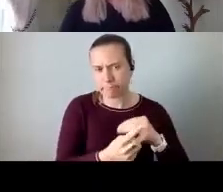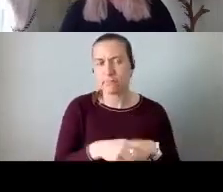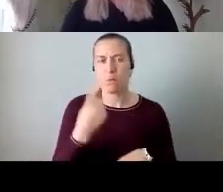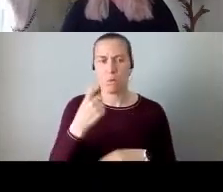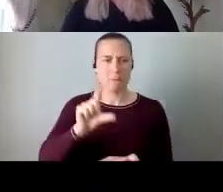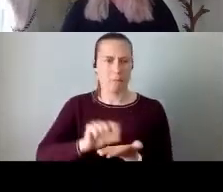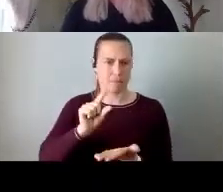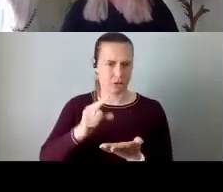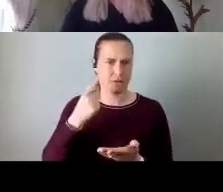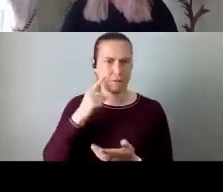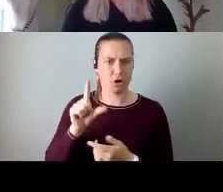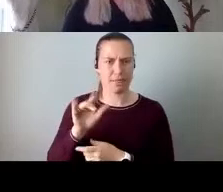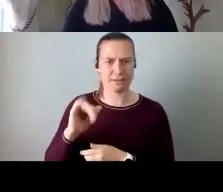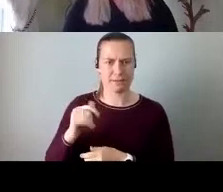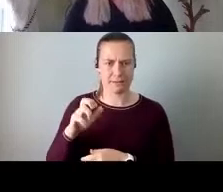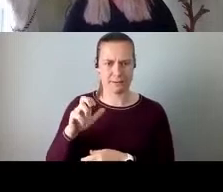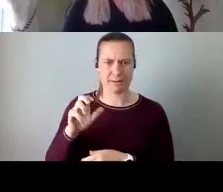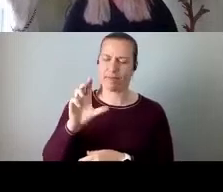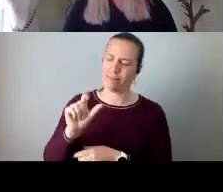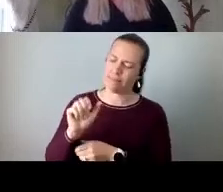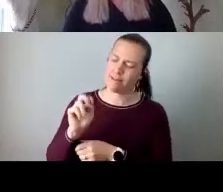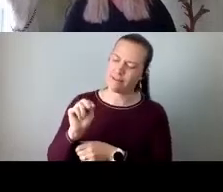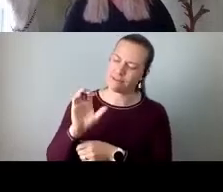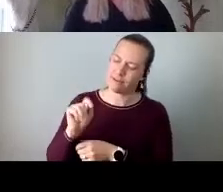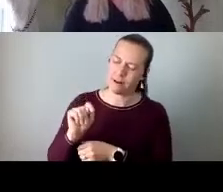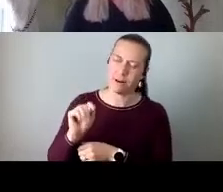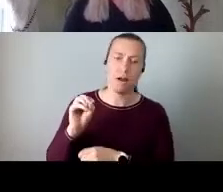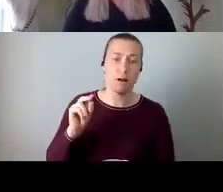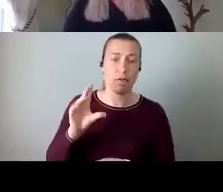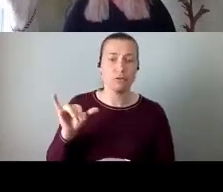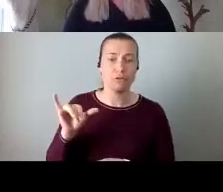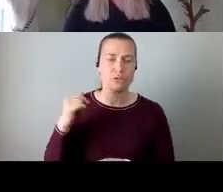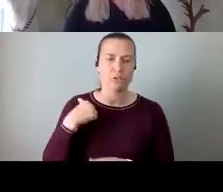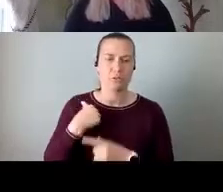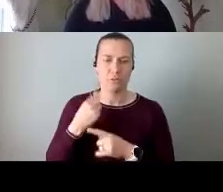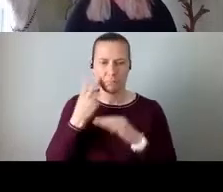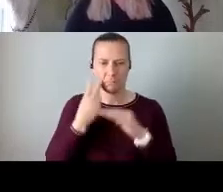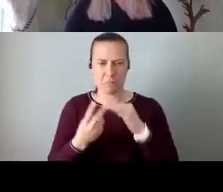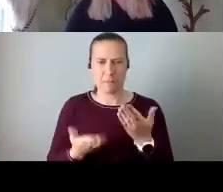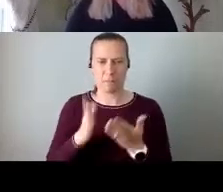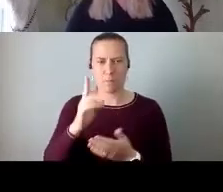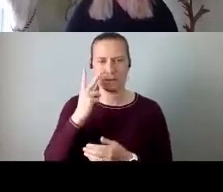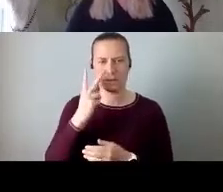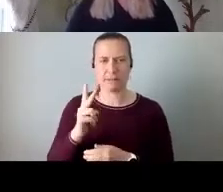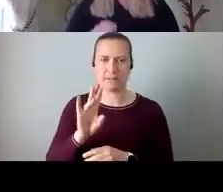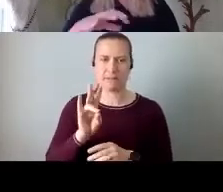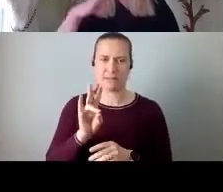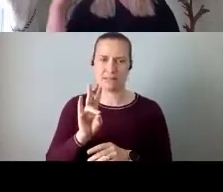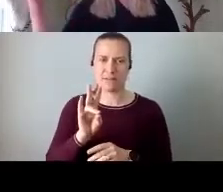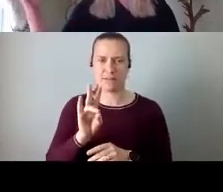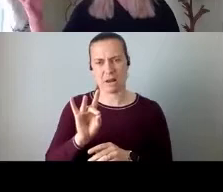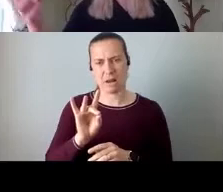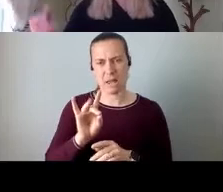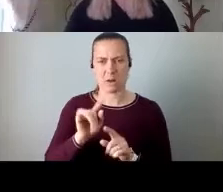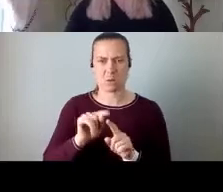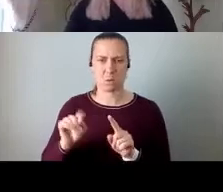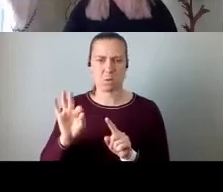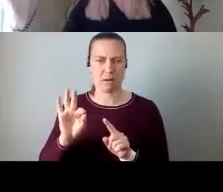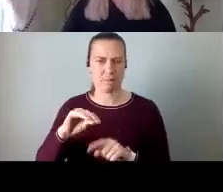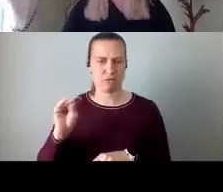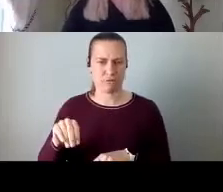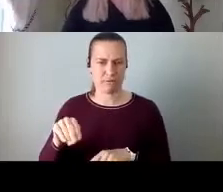says we're likely and potentially going to see an 8 to 9% increase in the number of breast cancer deaths up to 5 years